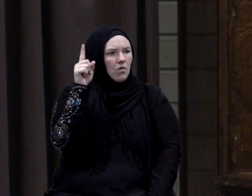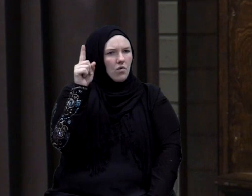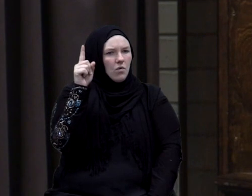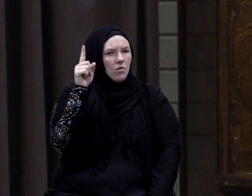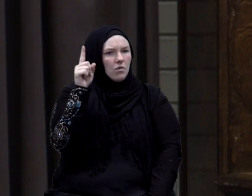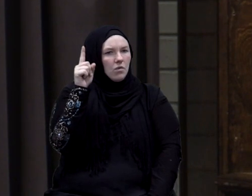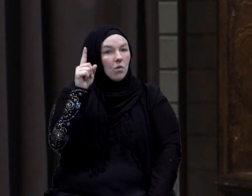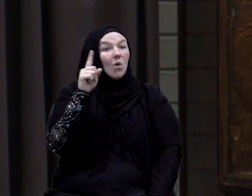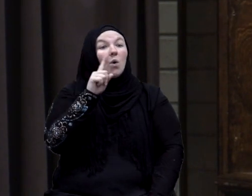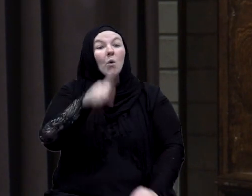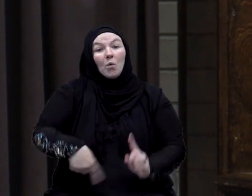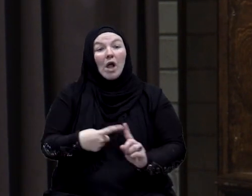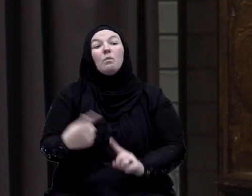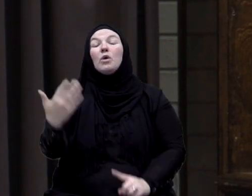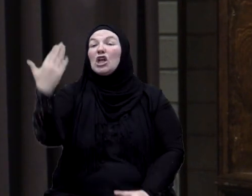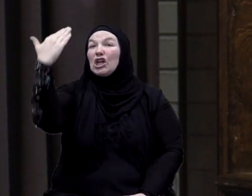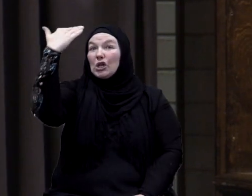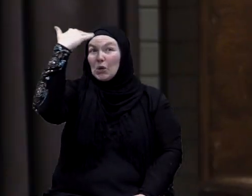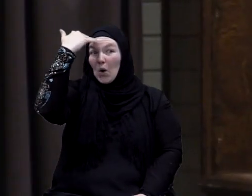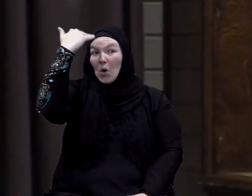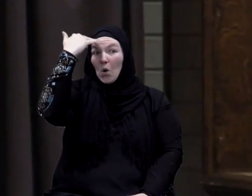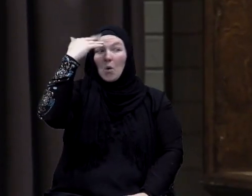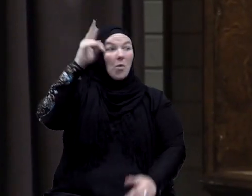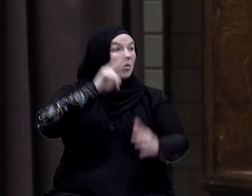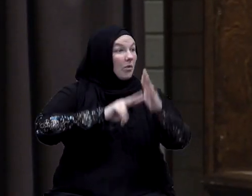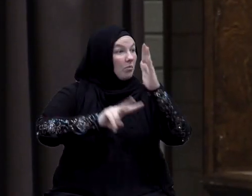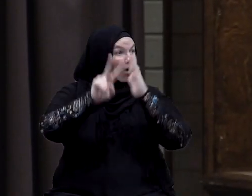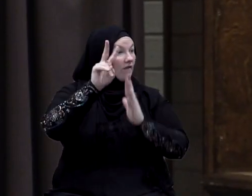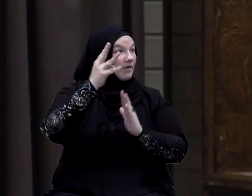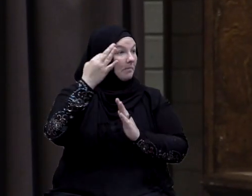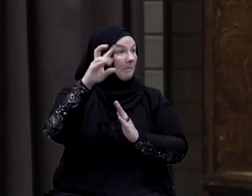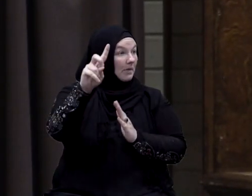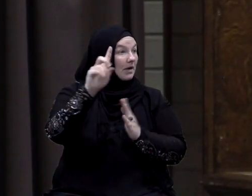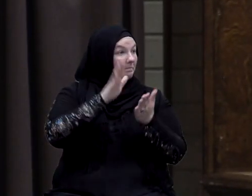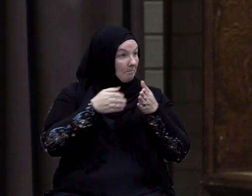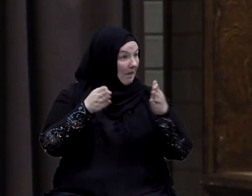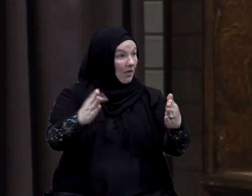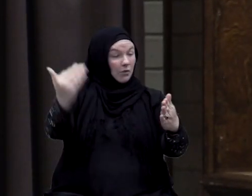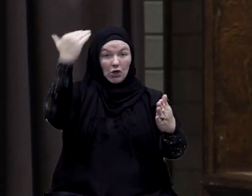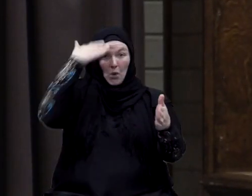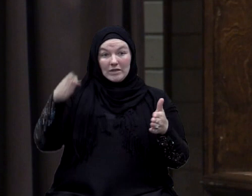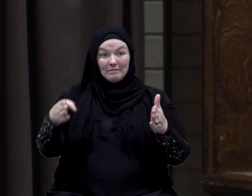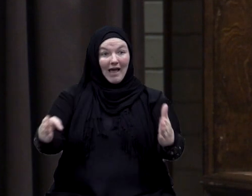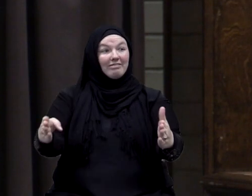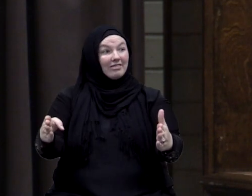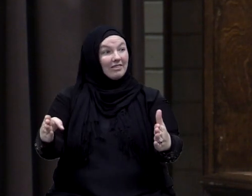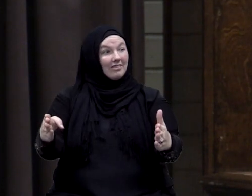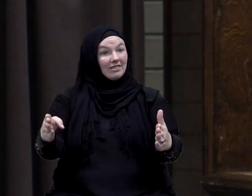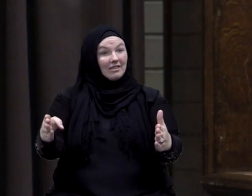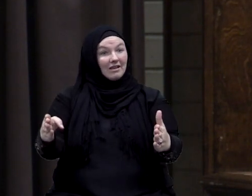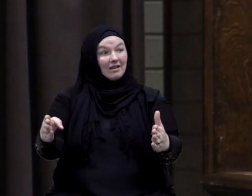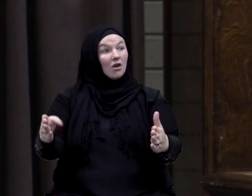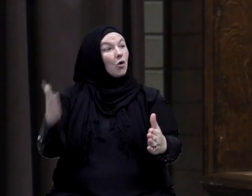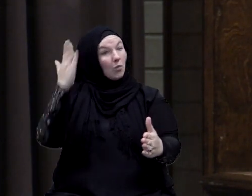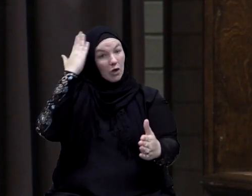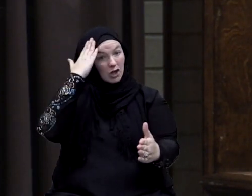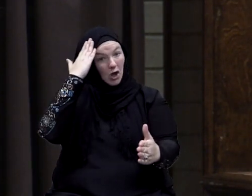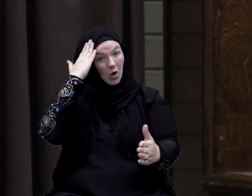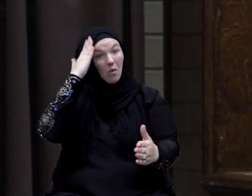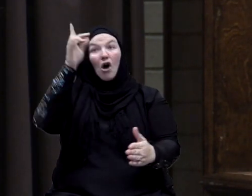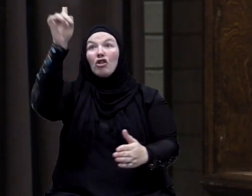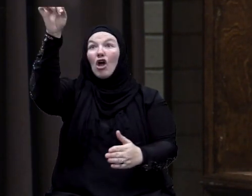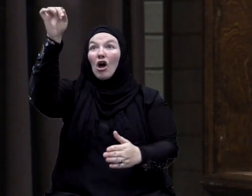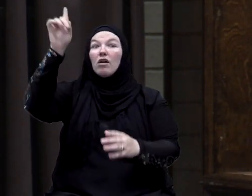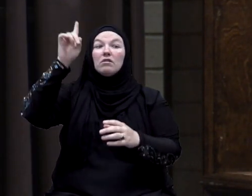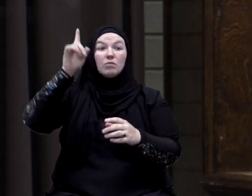his path and we choose to follow someone other than Muhammad sallallahu alayhi wasallam. May Allah subhanahu wa ta'ala open our heart